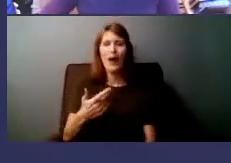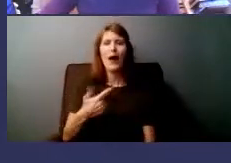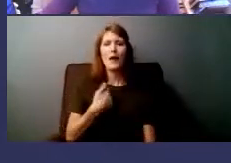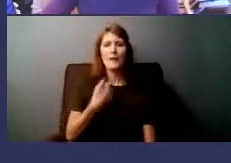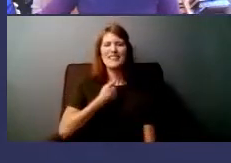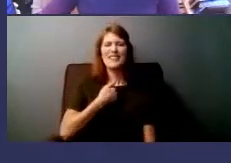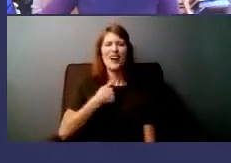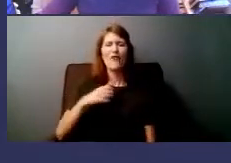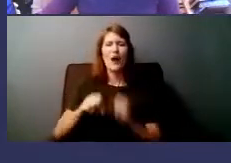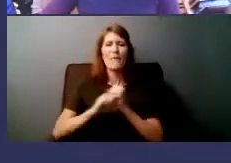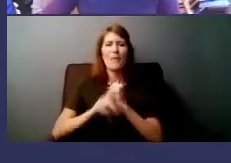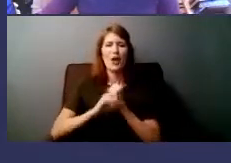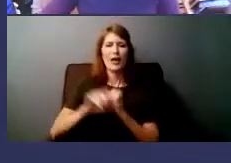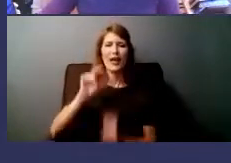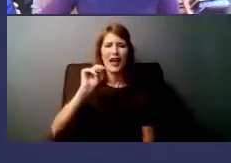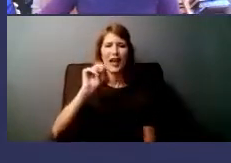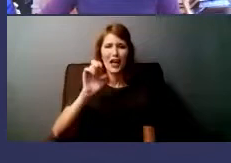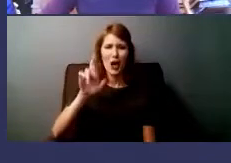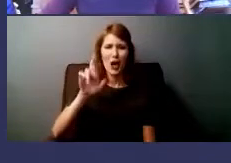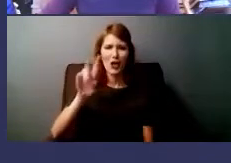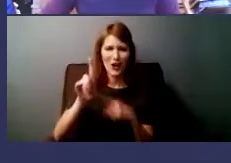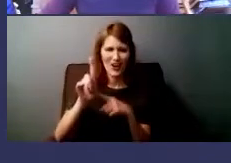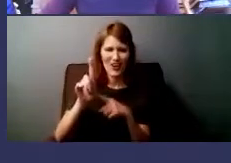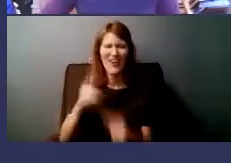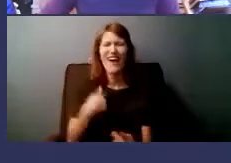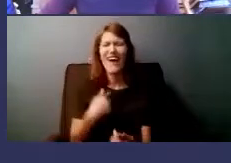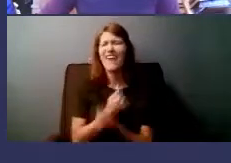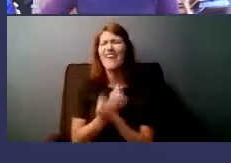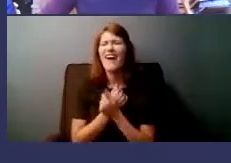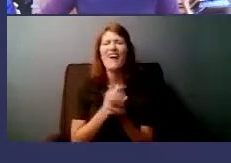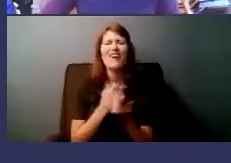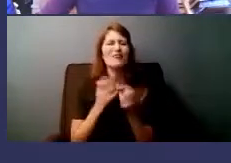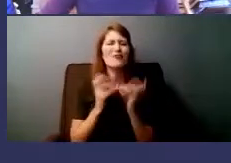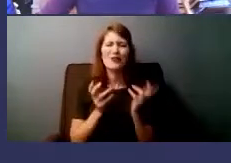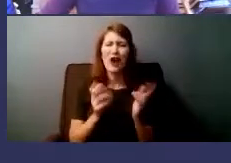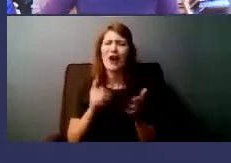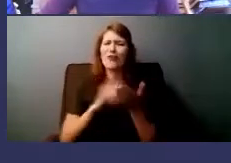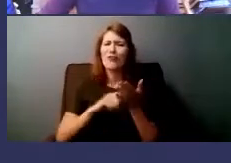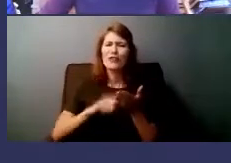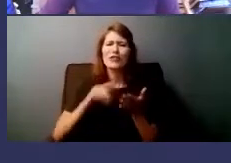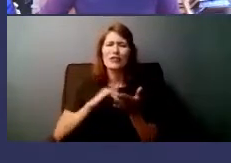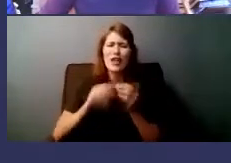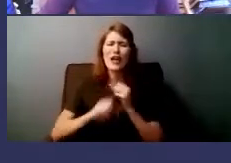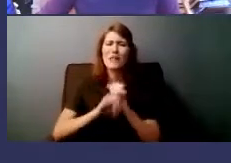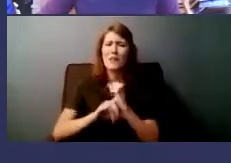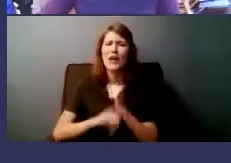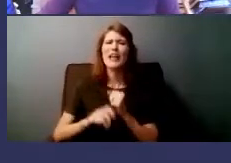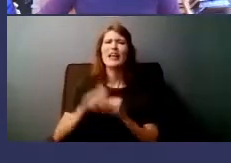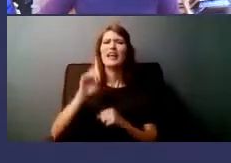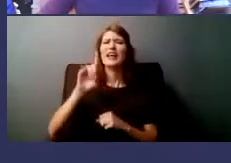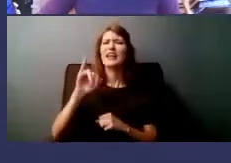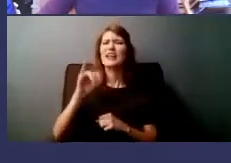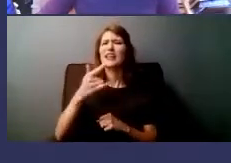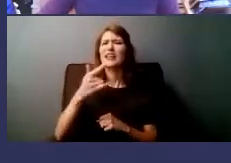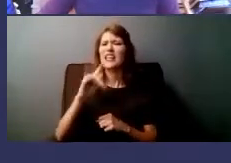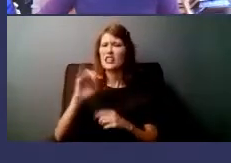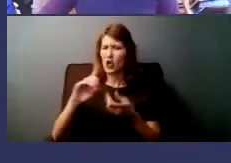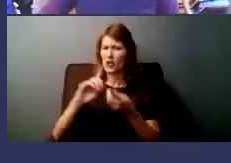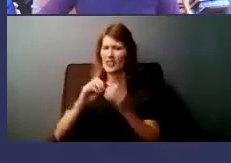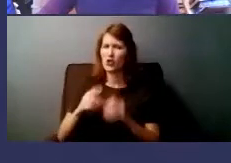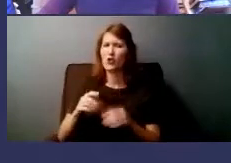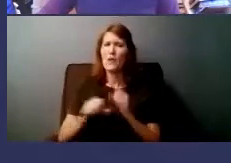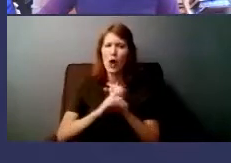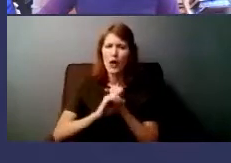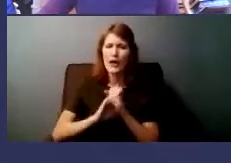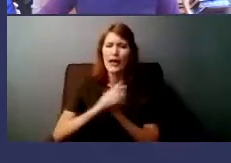love to talk and research and study marketing, digital marketing, and special events. And so, if you have any specific